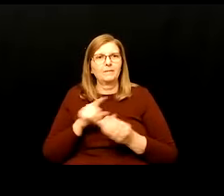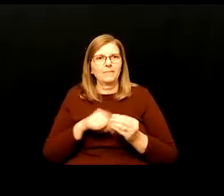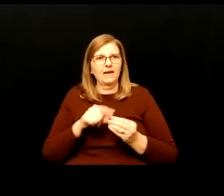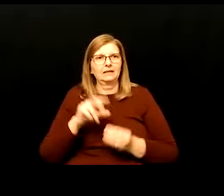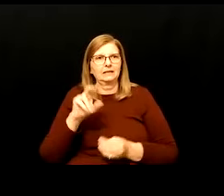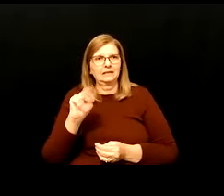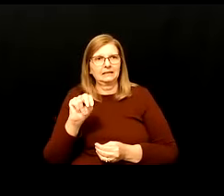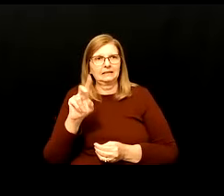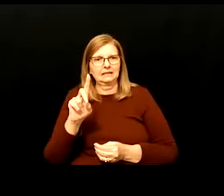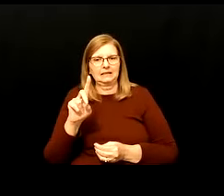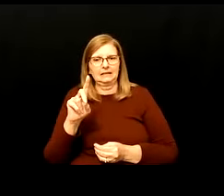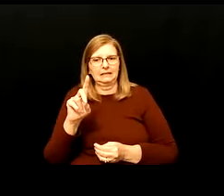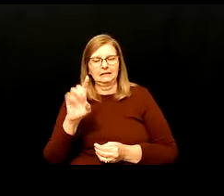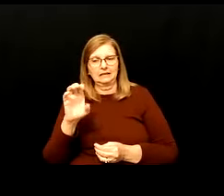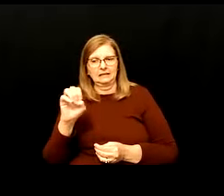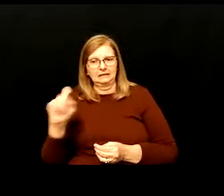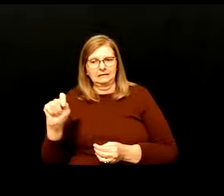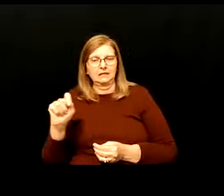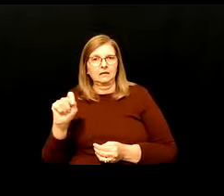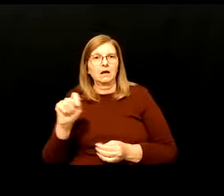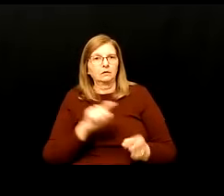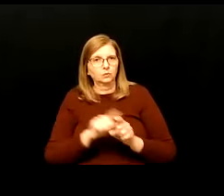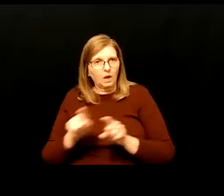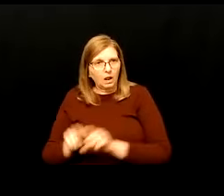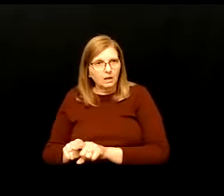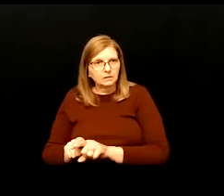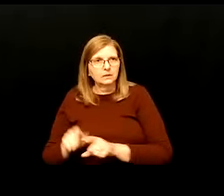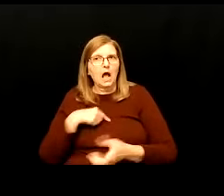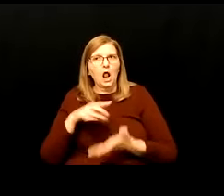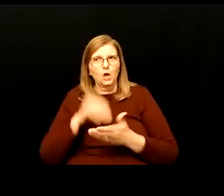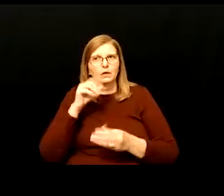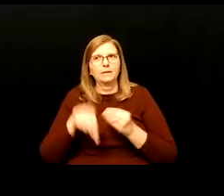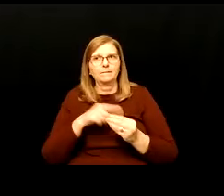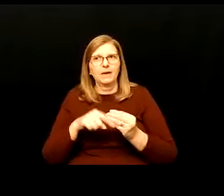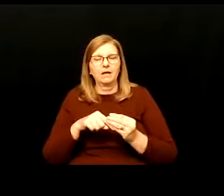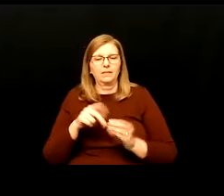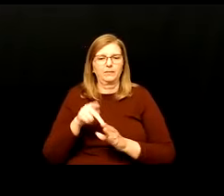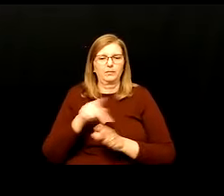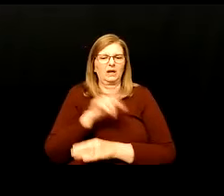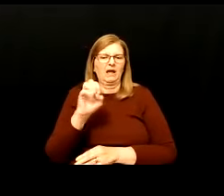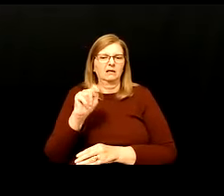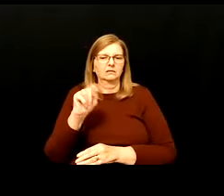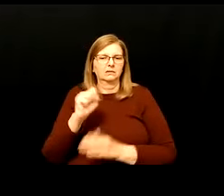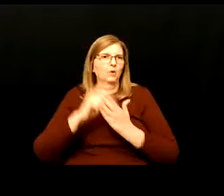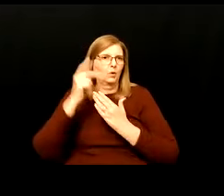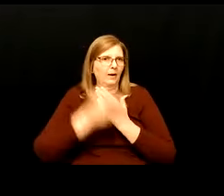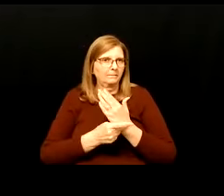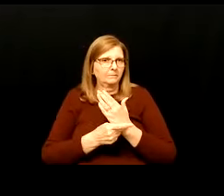NCDET, as well as I learned about the Pre-ETS program.